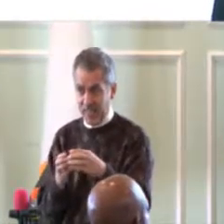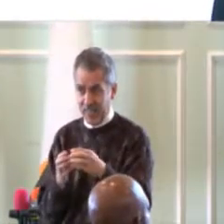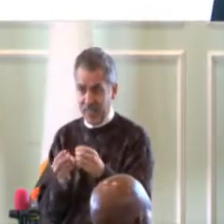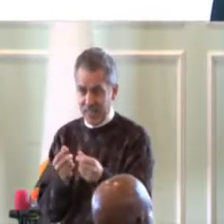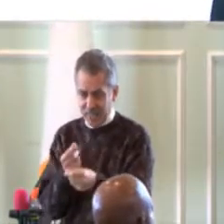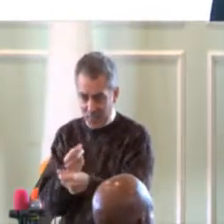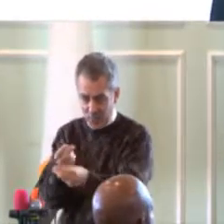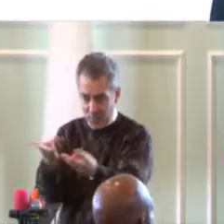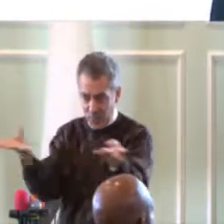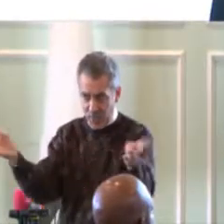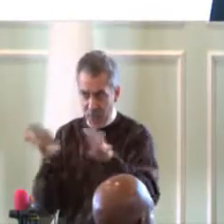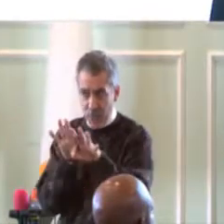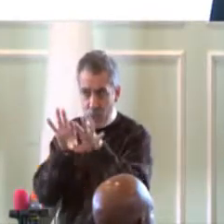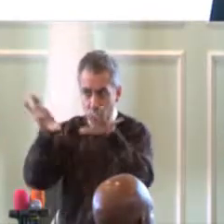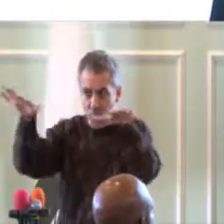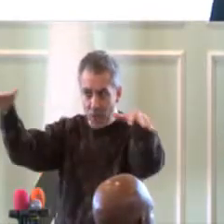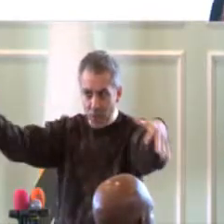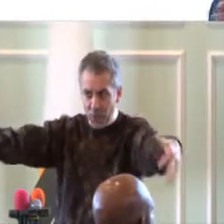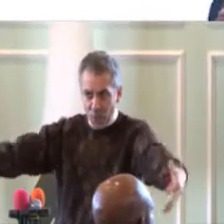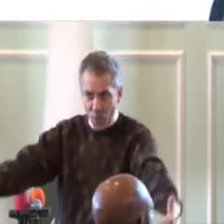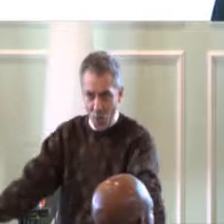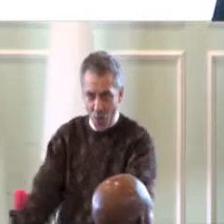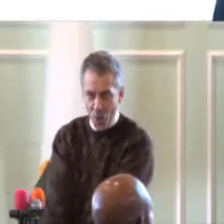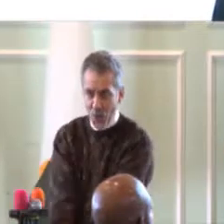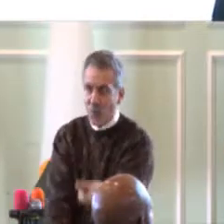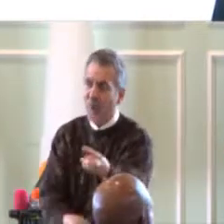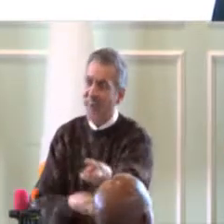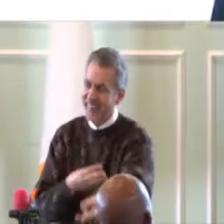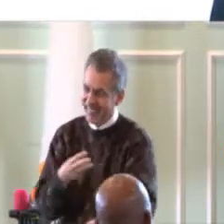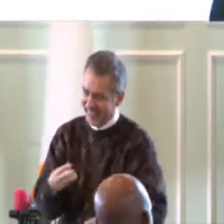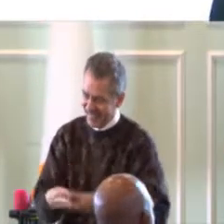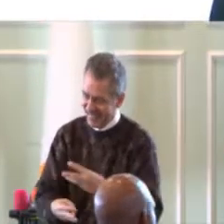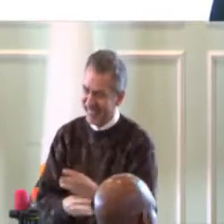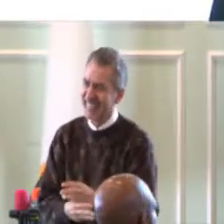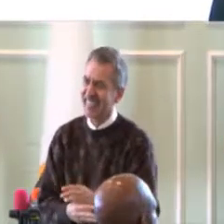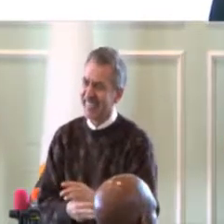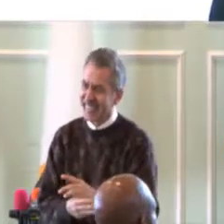so in that, you know, it brings up two texts, Matthew